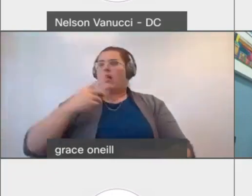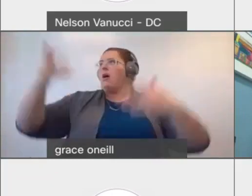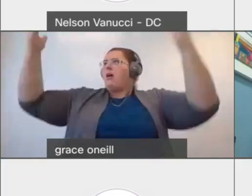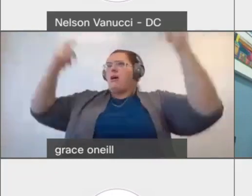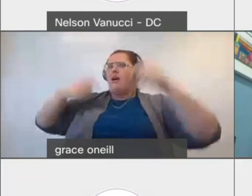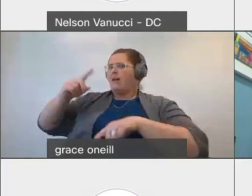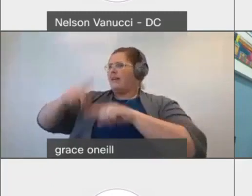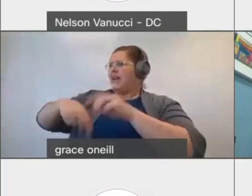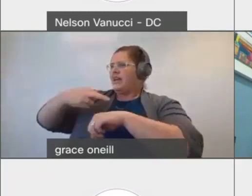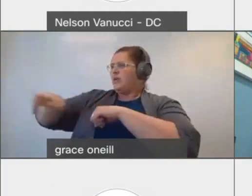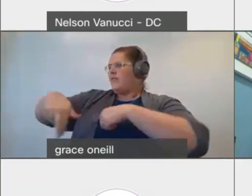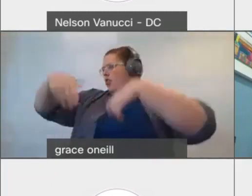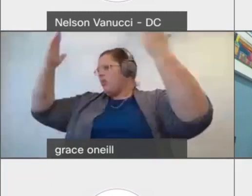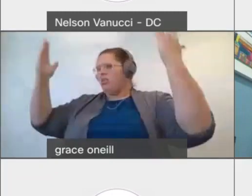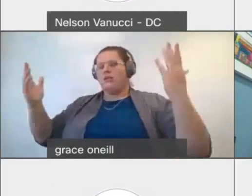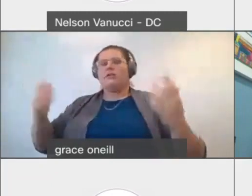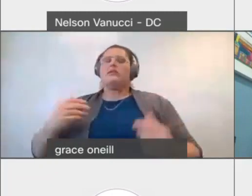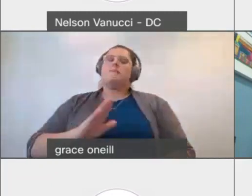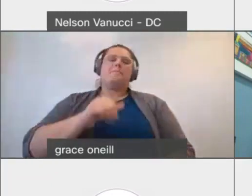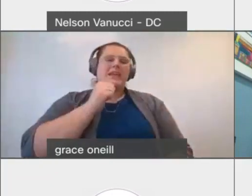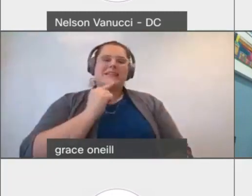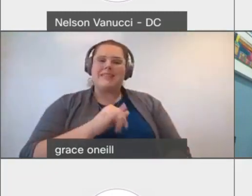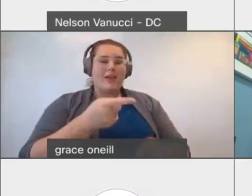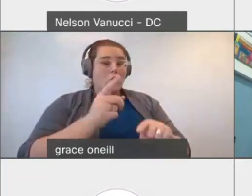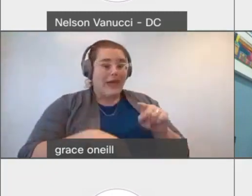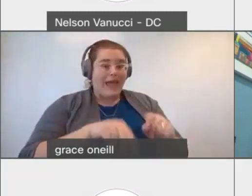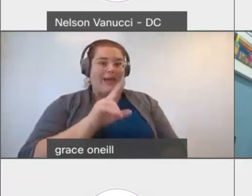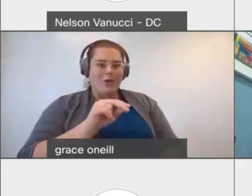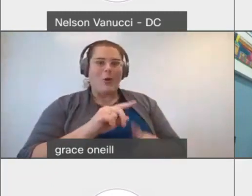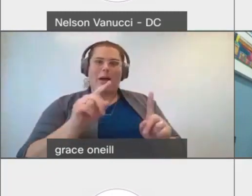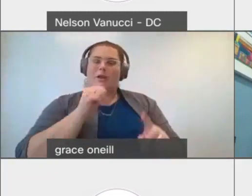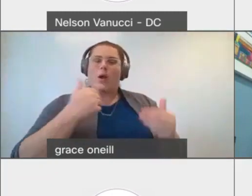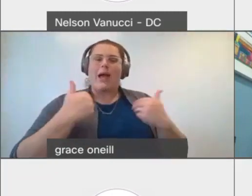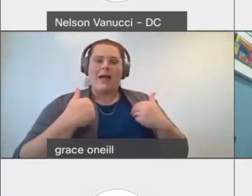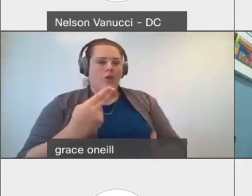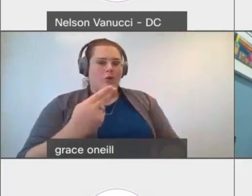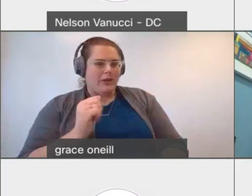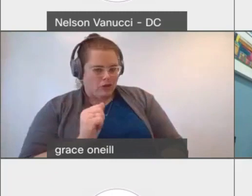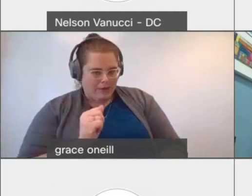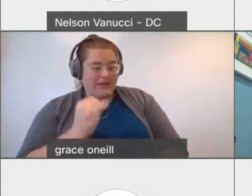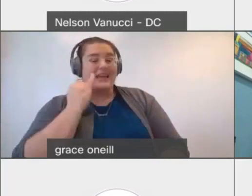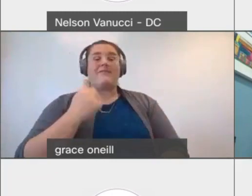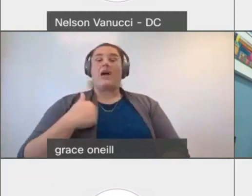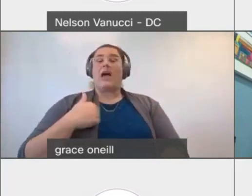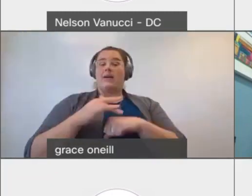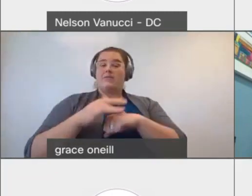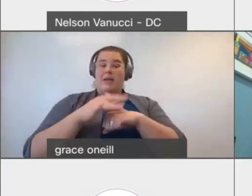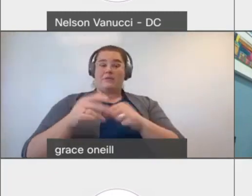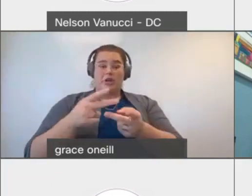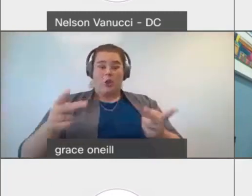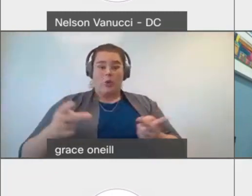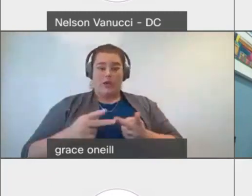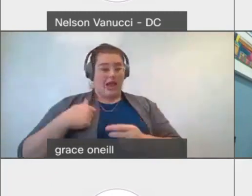get a referral, it's that you don't have a human care agreement. So if I've got empty locations that I'm paying for, we